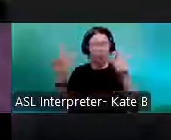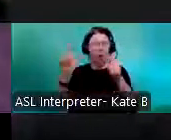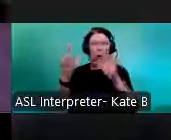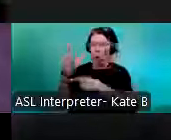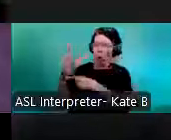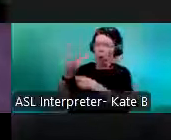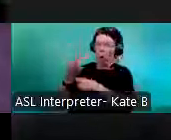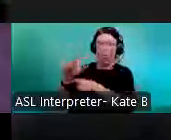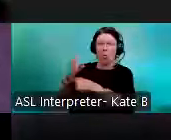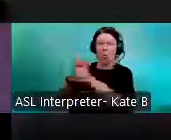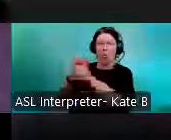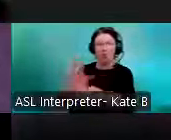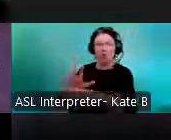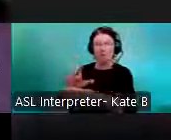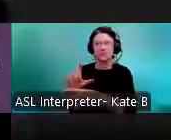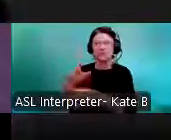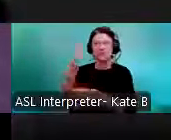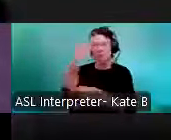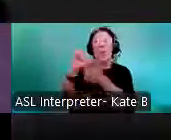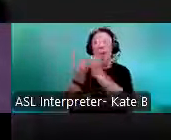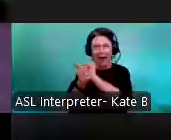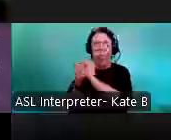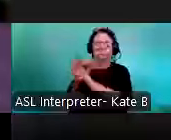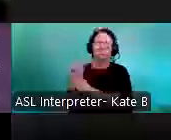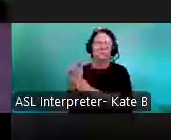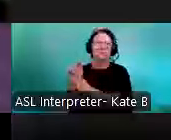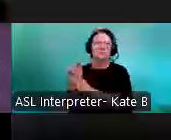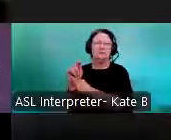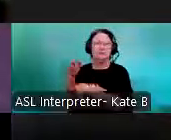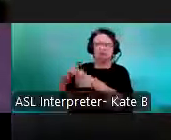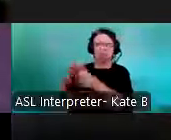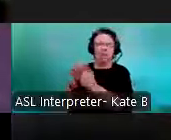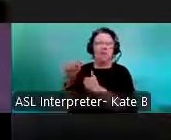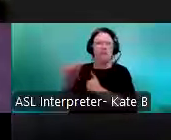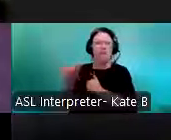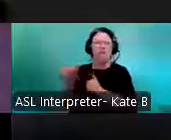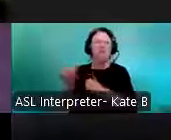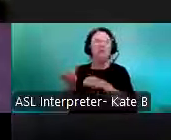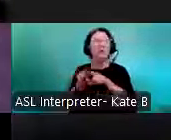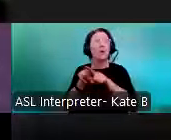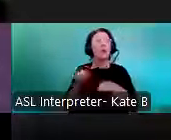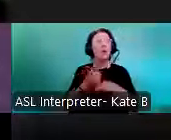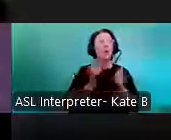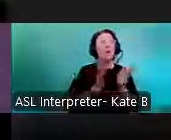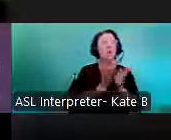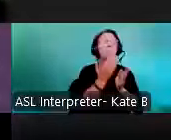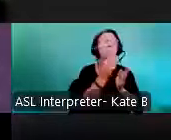should vote on that machine so that they have familiarity with it. And then there are some, smaller locations